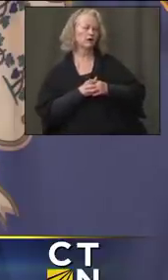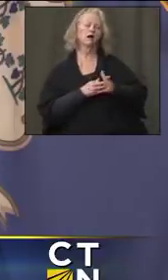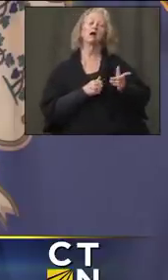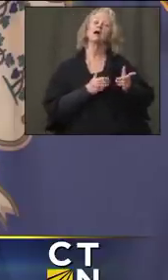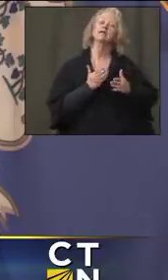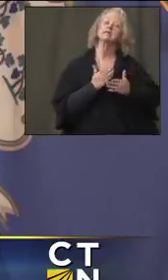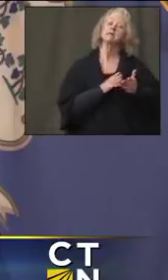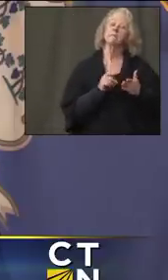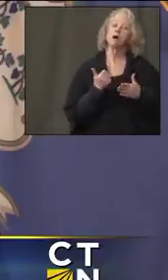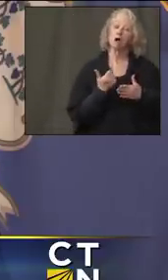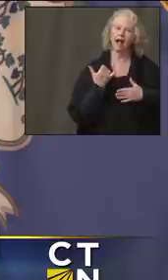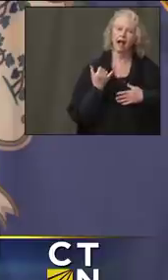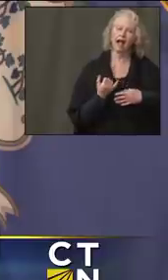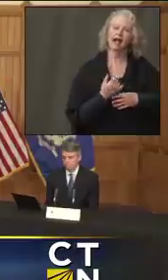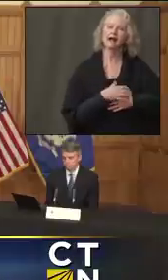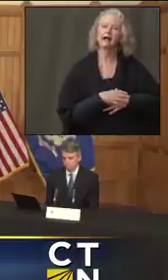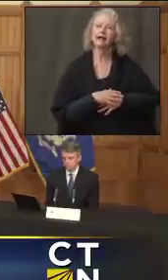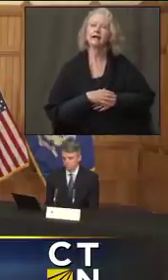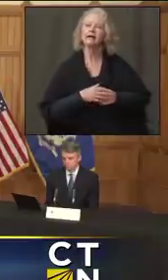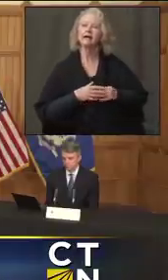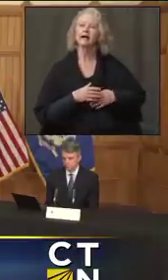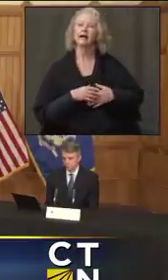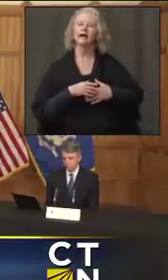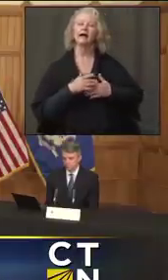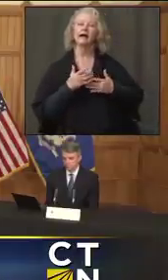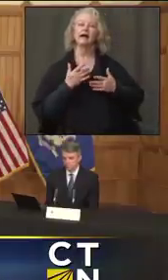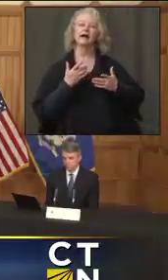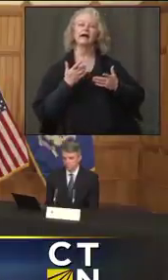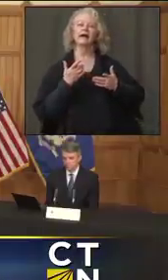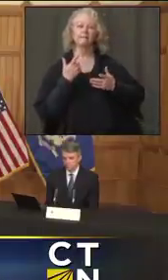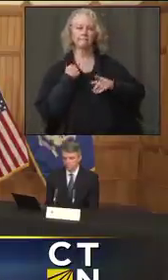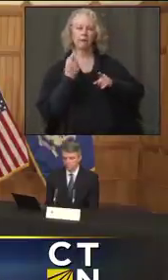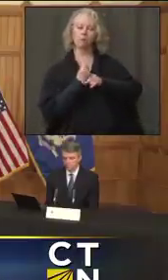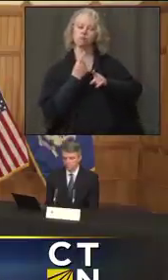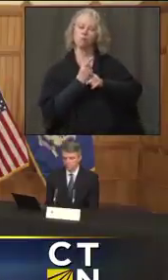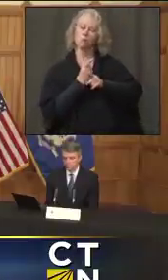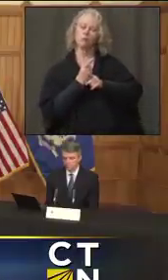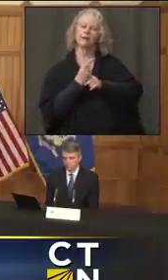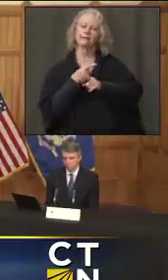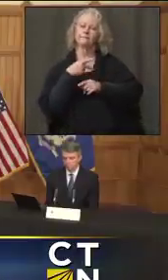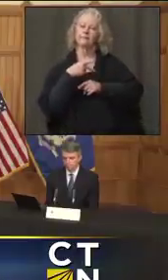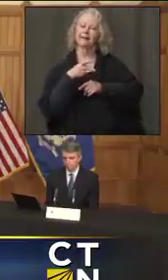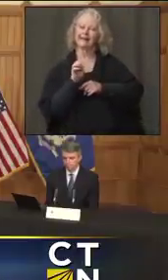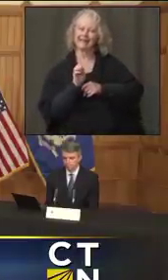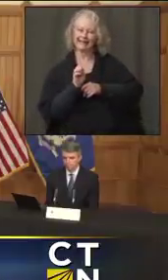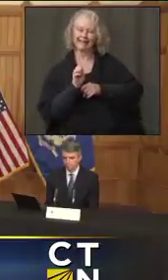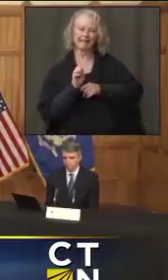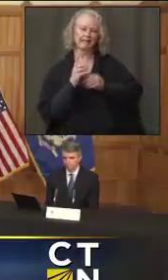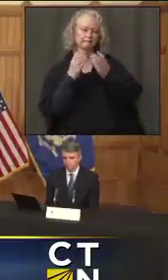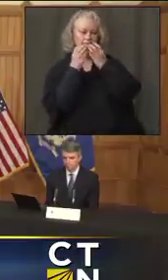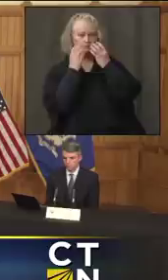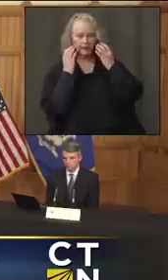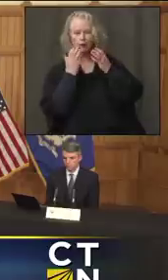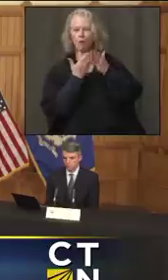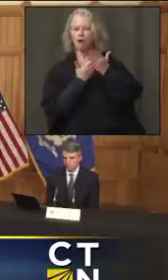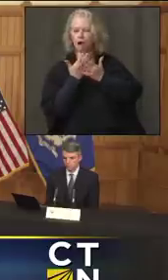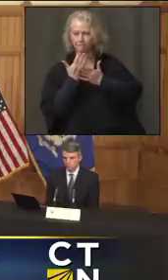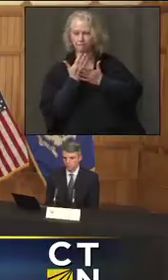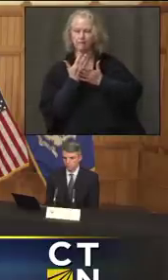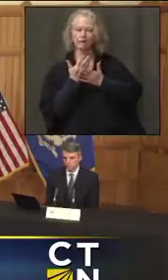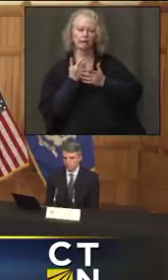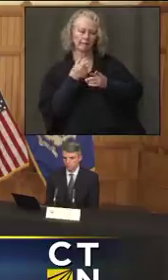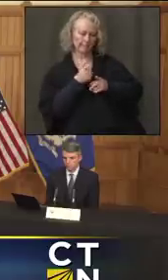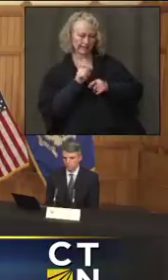other guidelines is it deals with appropriate PPP, into making sure that you have those